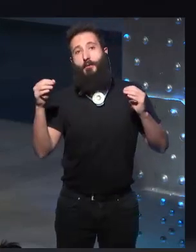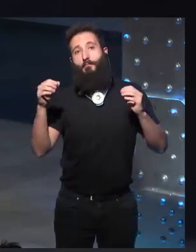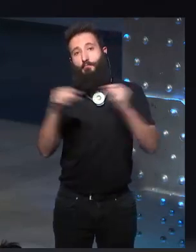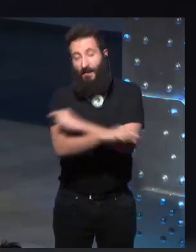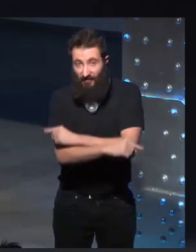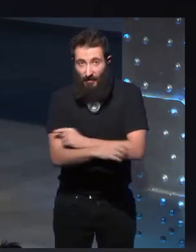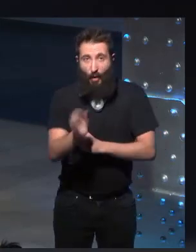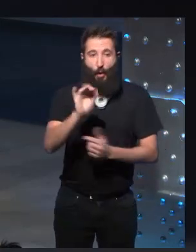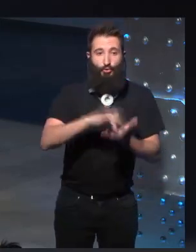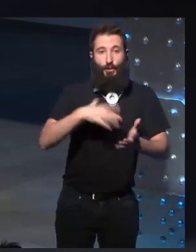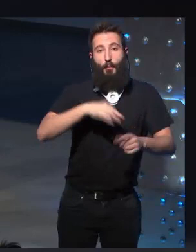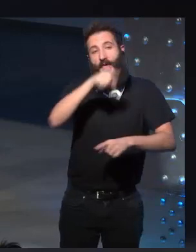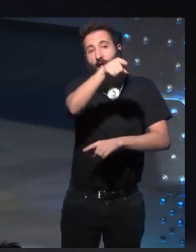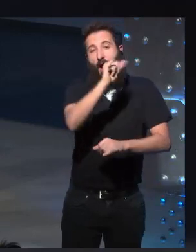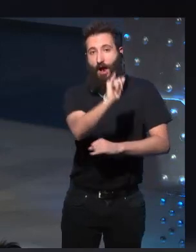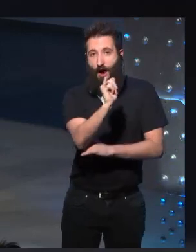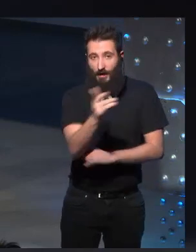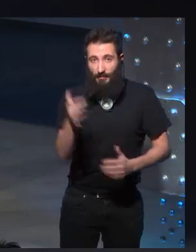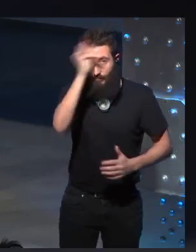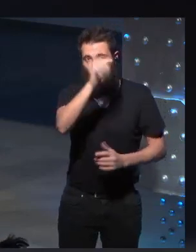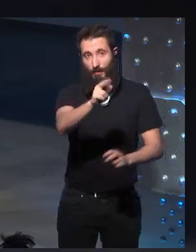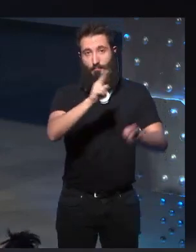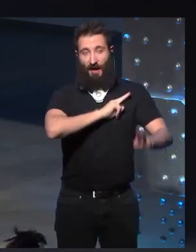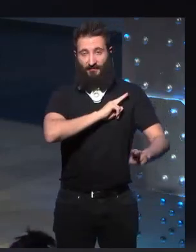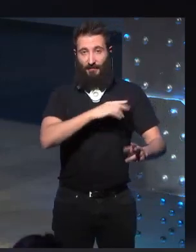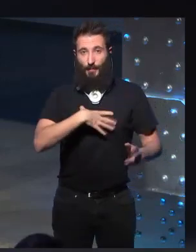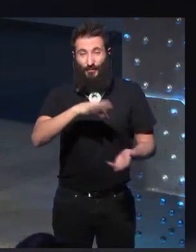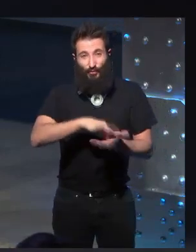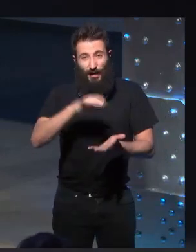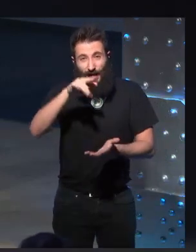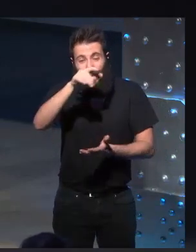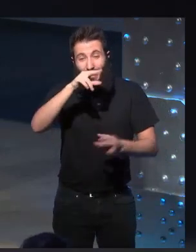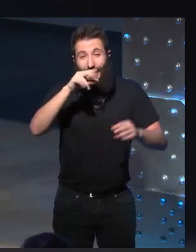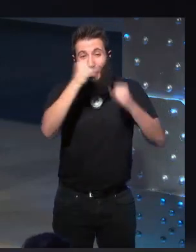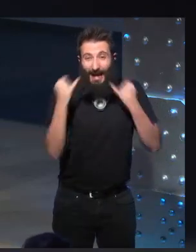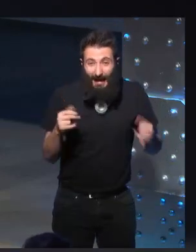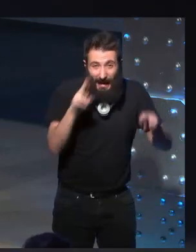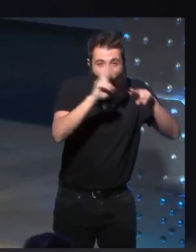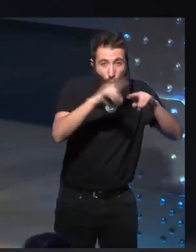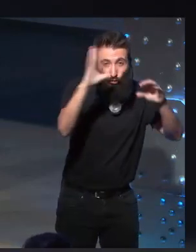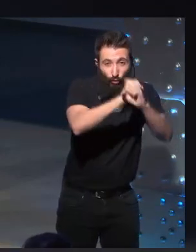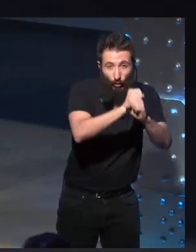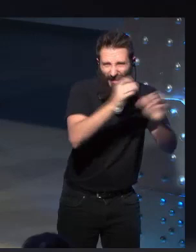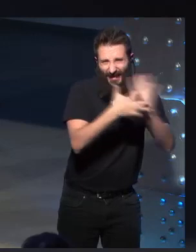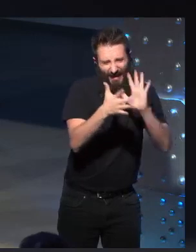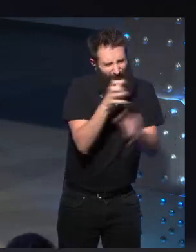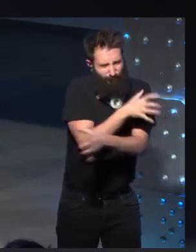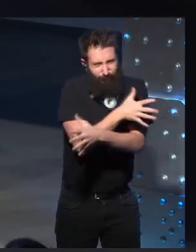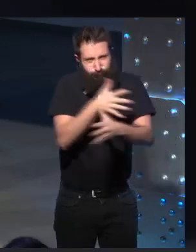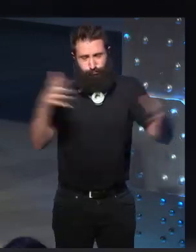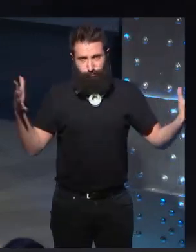there. And that dark energy is enormous. It consists of